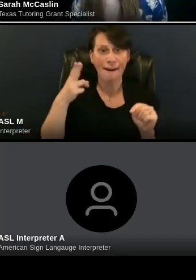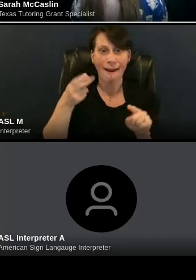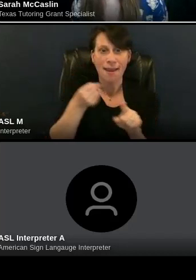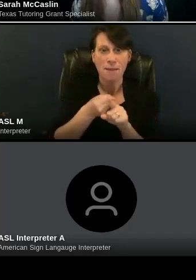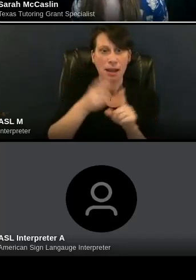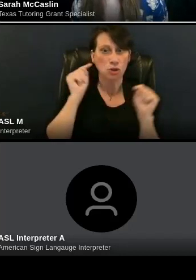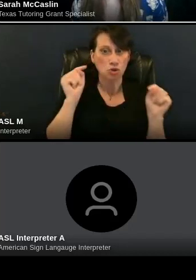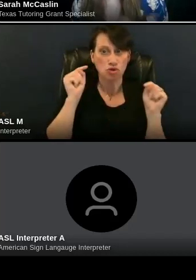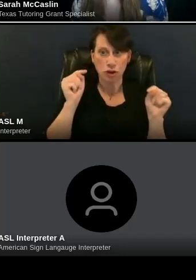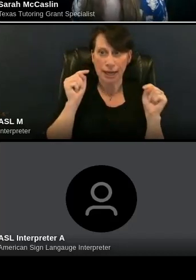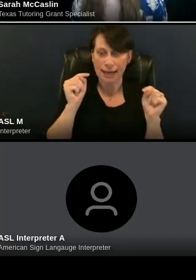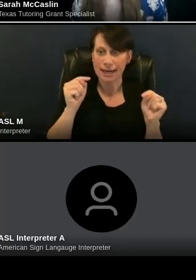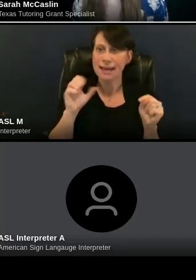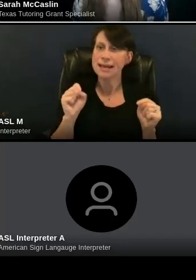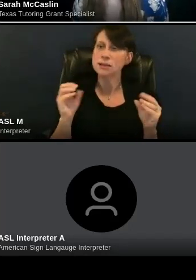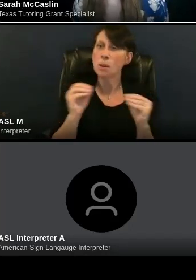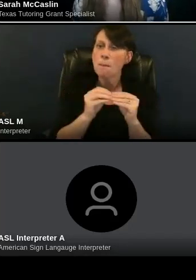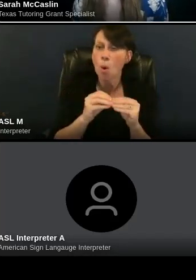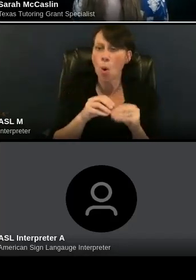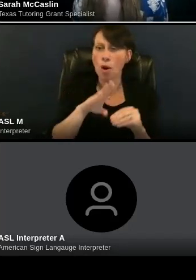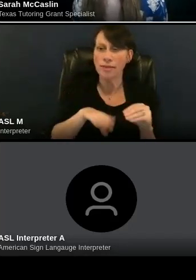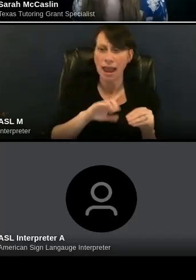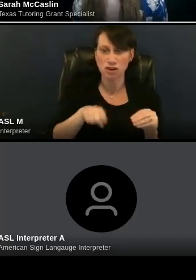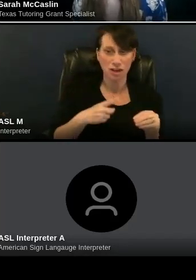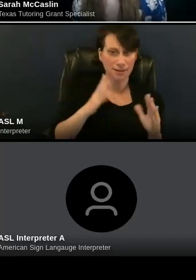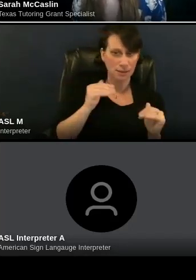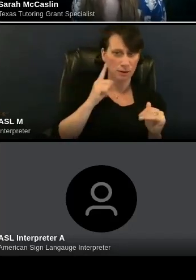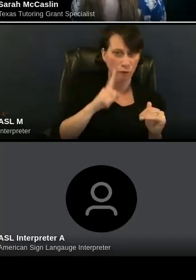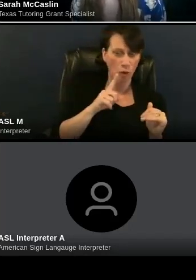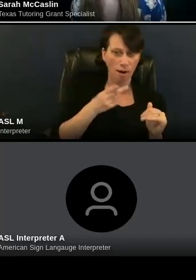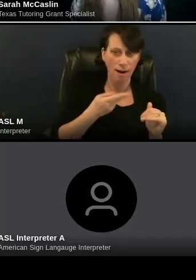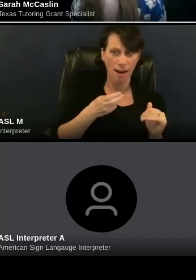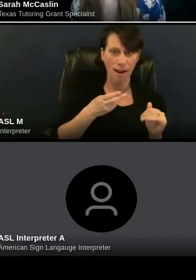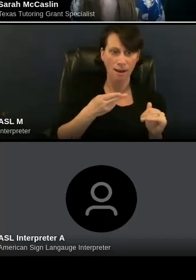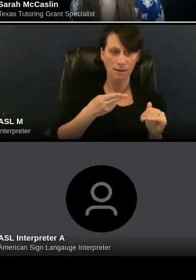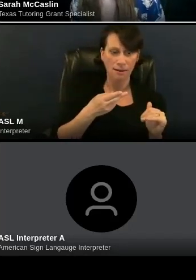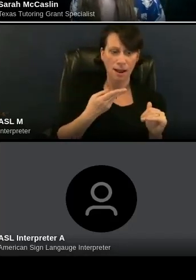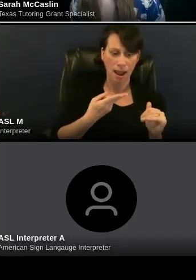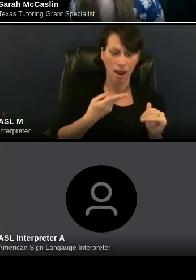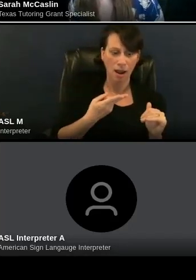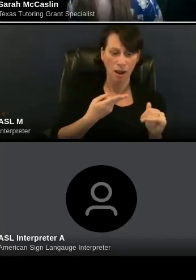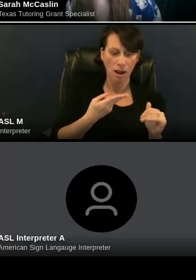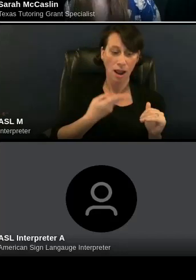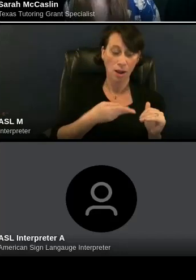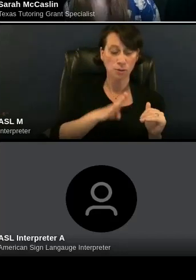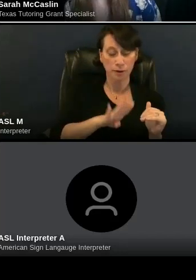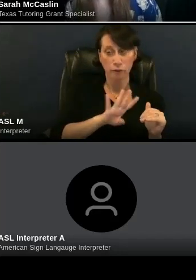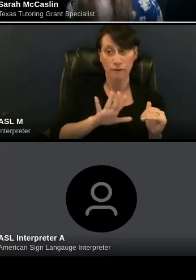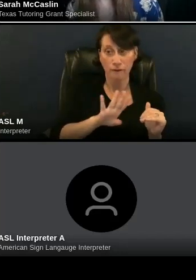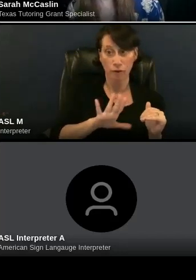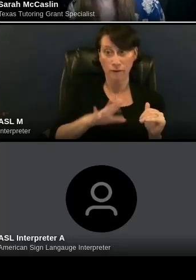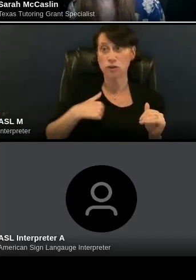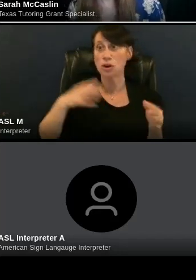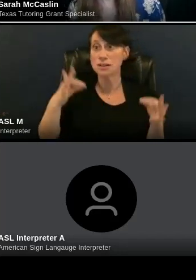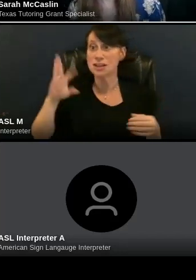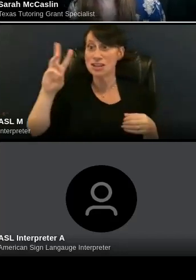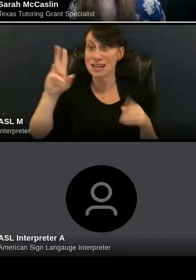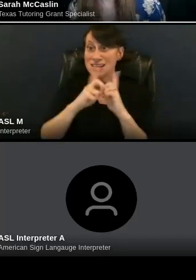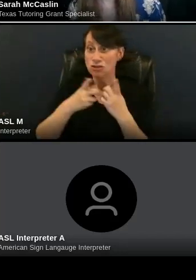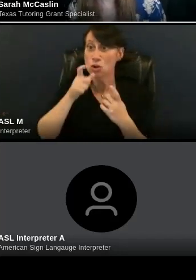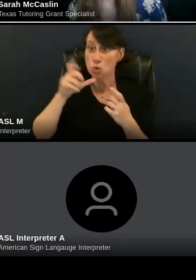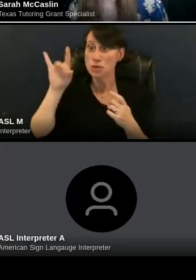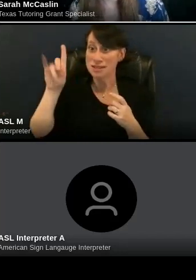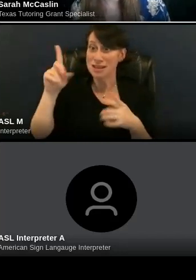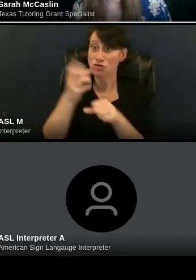tutoring goes a little bit above and beyond the expectations of 4545. So we're making sure that our Decision 6 districts who did